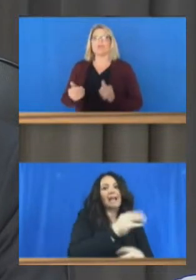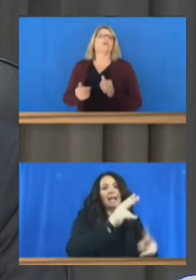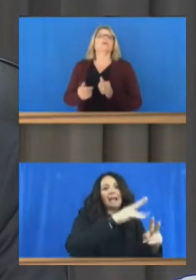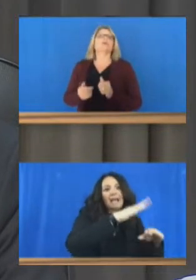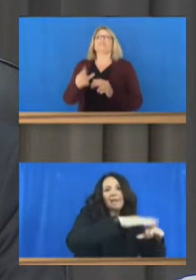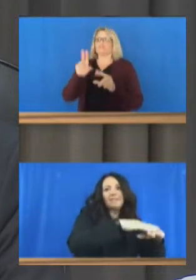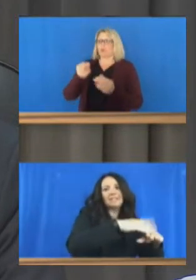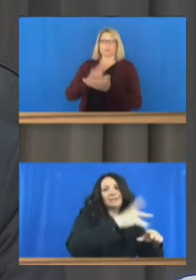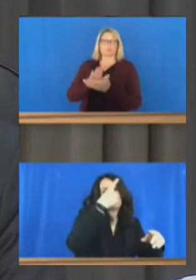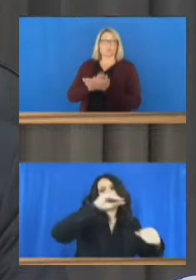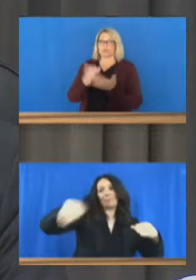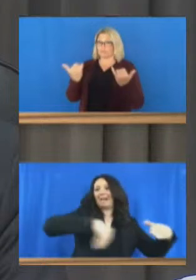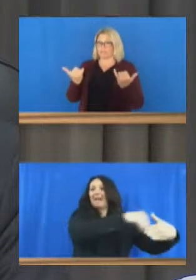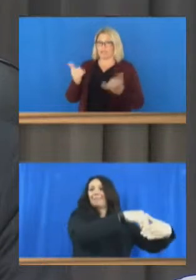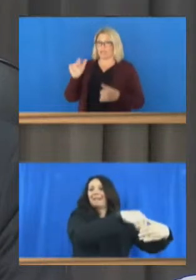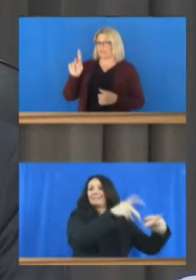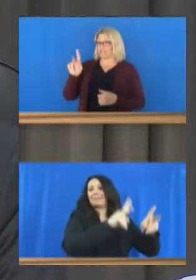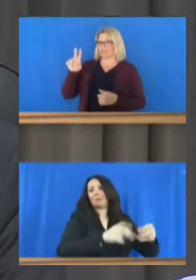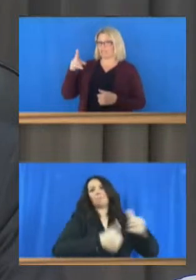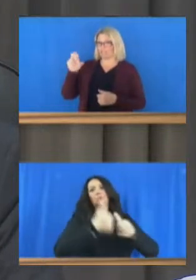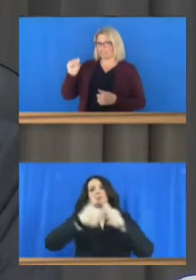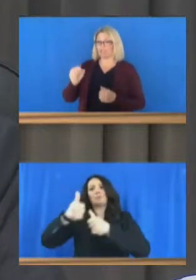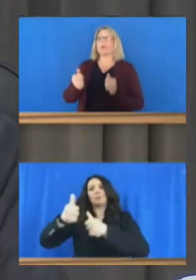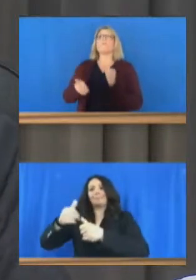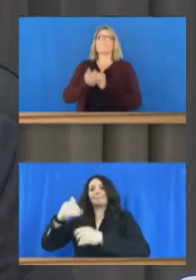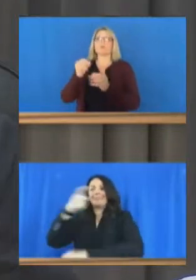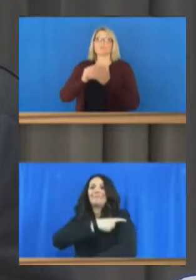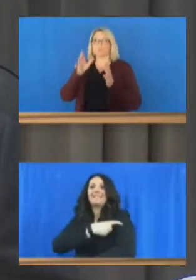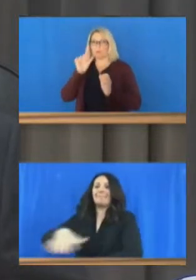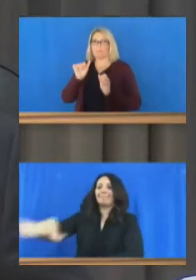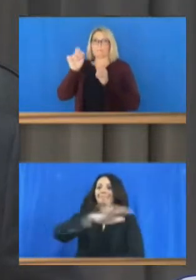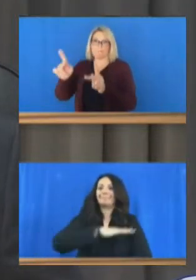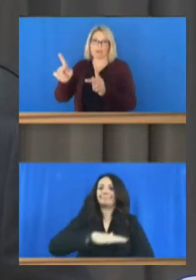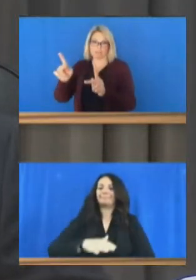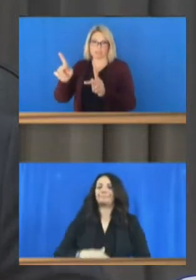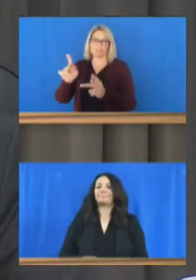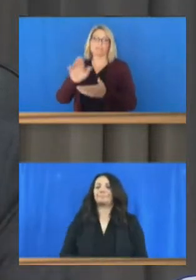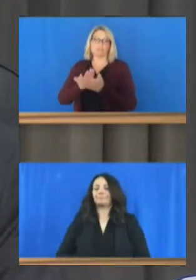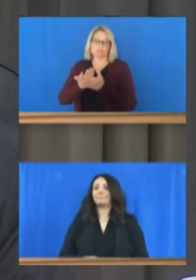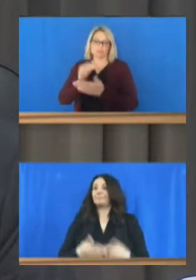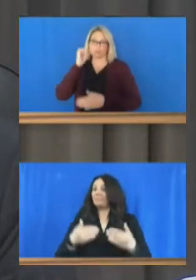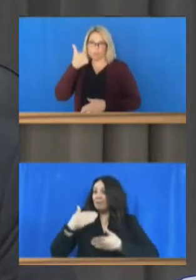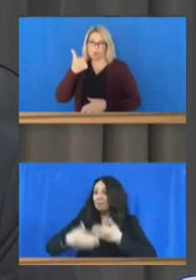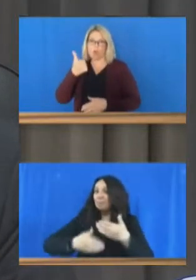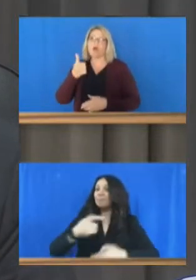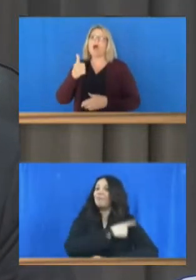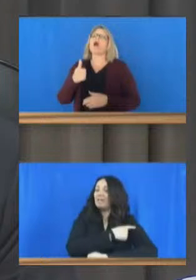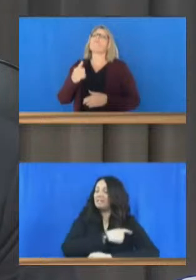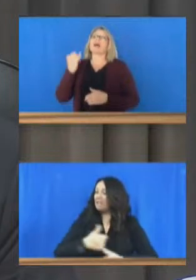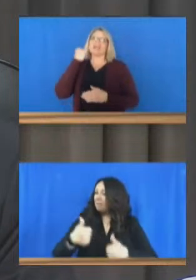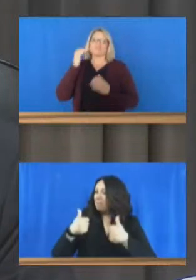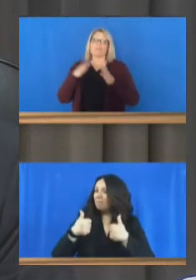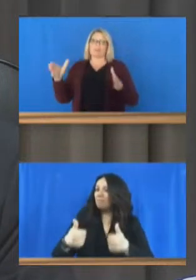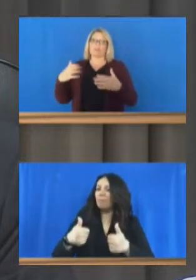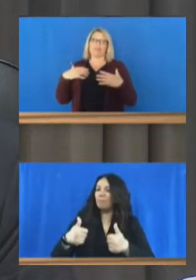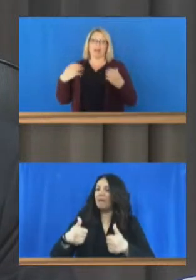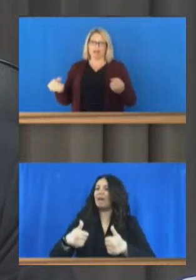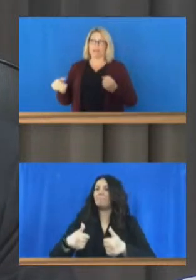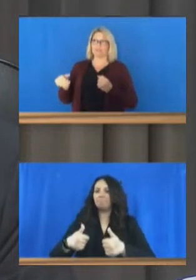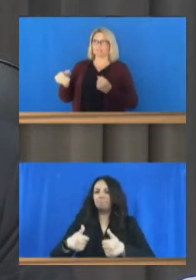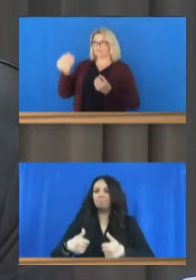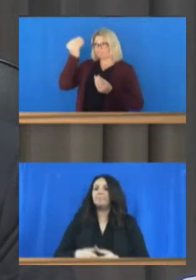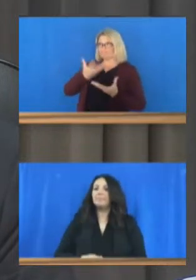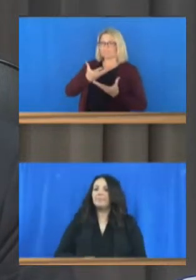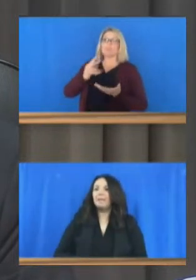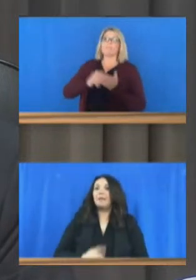11:59 tonight while contact tracing is carried out. So as usual, the reason why we're doing so well in our fight against